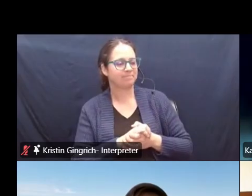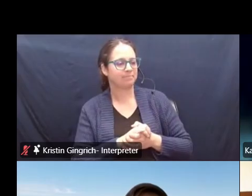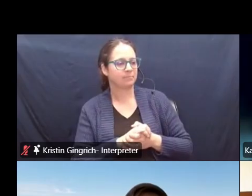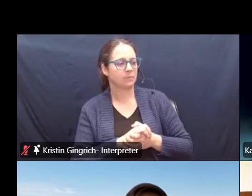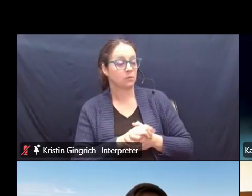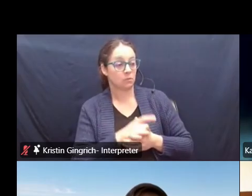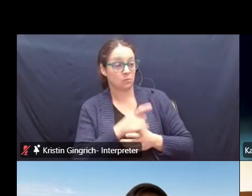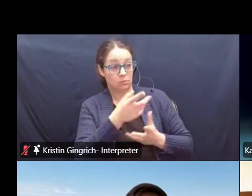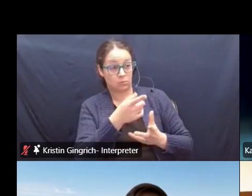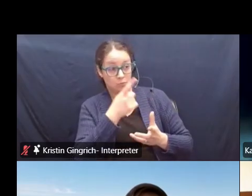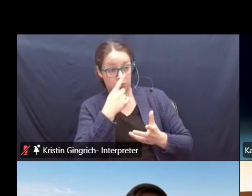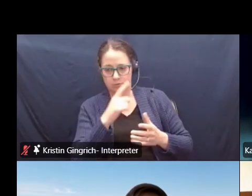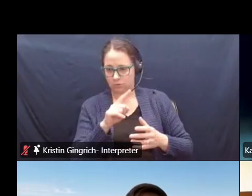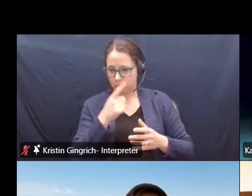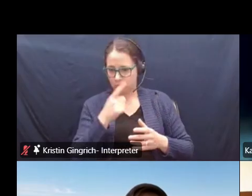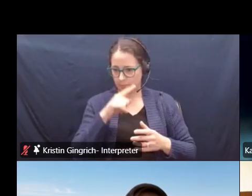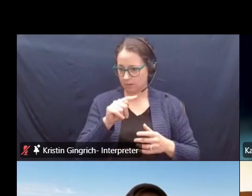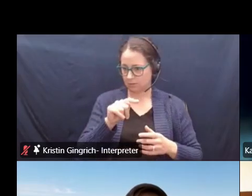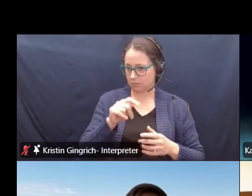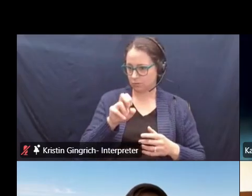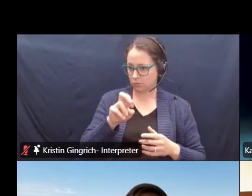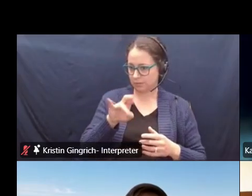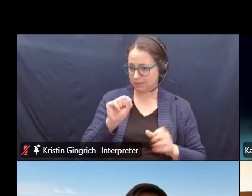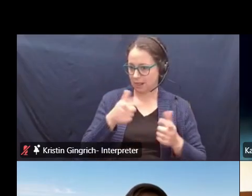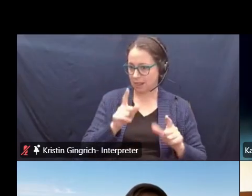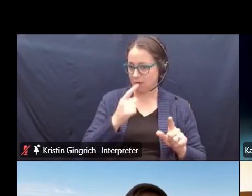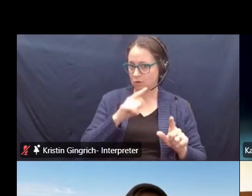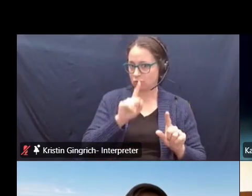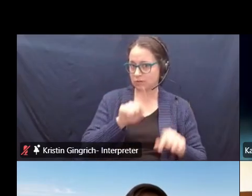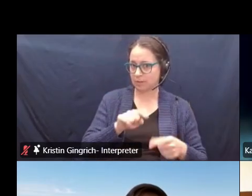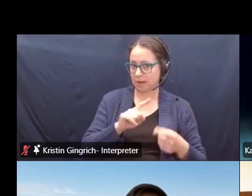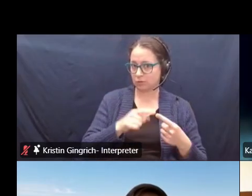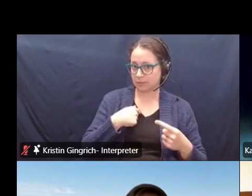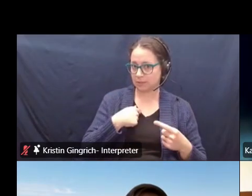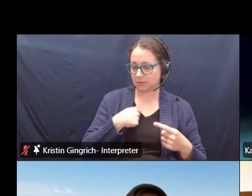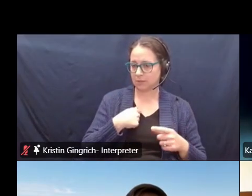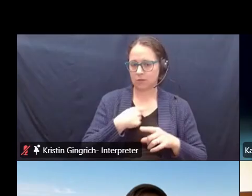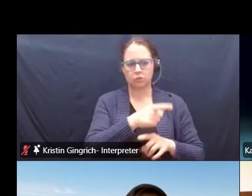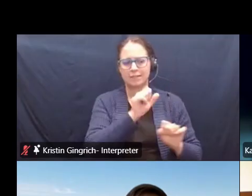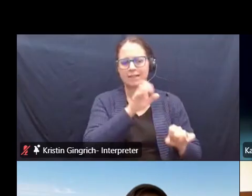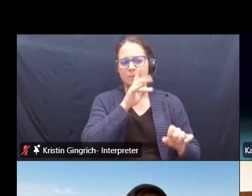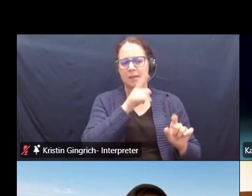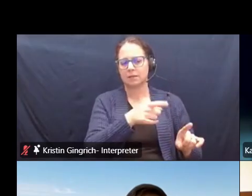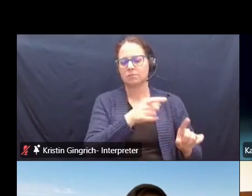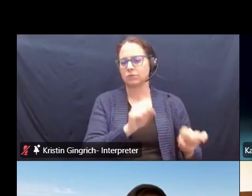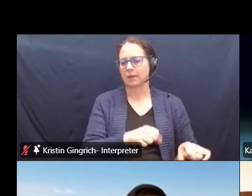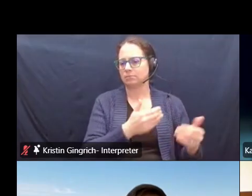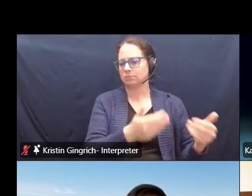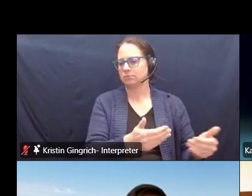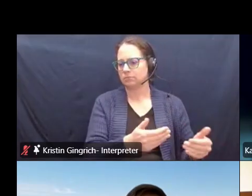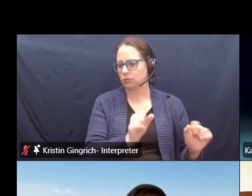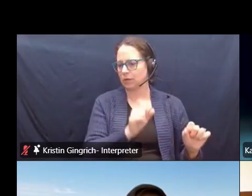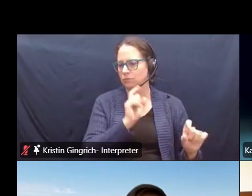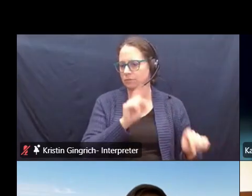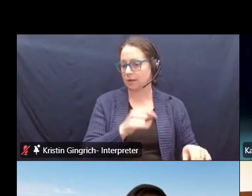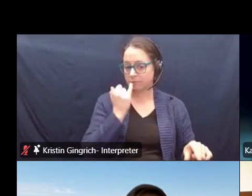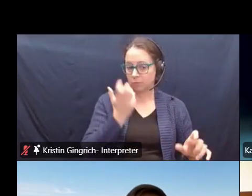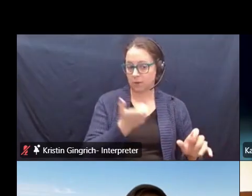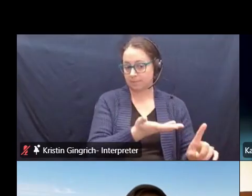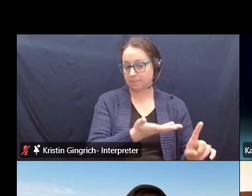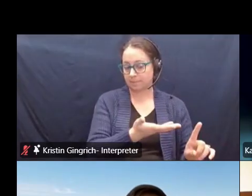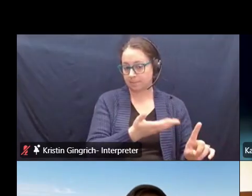would you allow Teresa to respond to me Yes. even though Yep. we And have she 3 can minutes? speak. Yep. Okay.